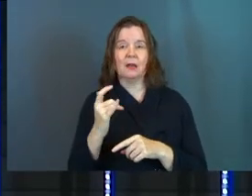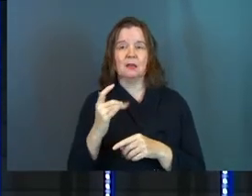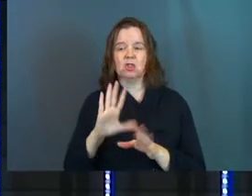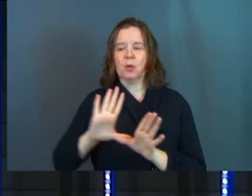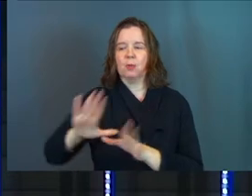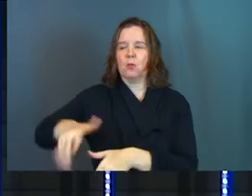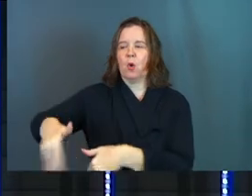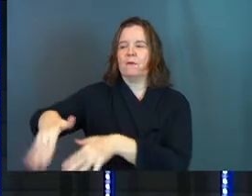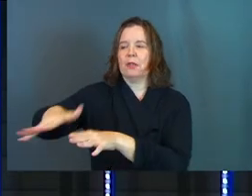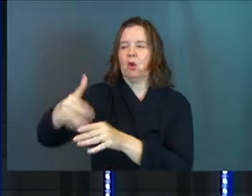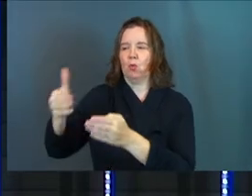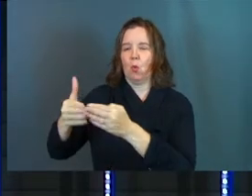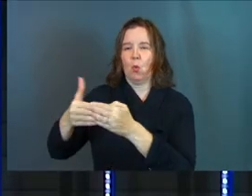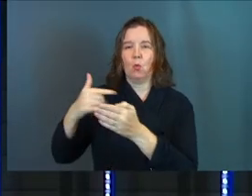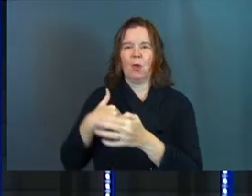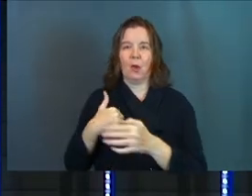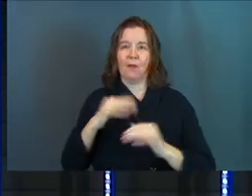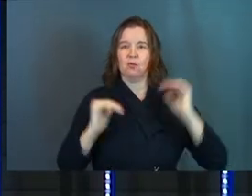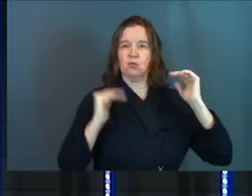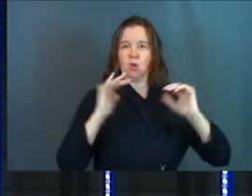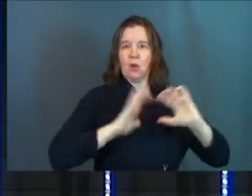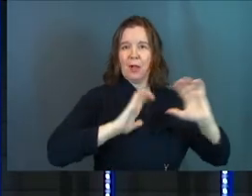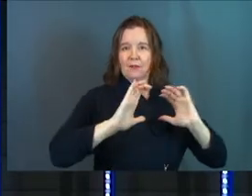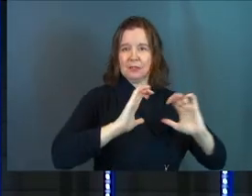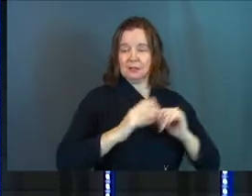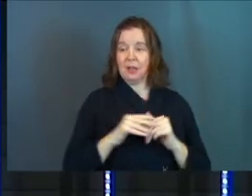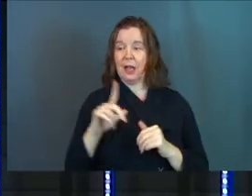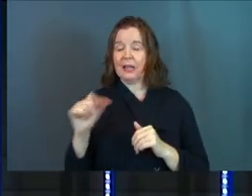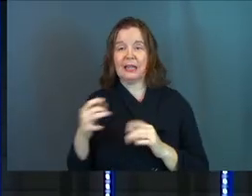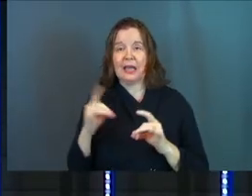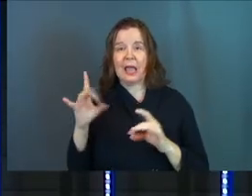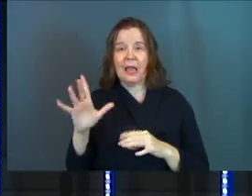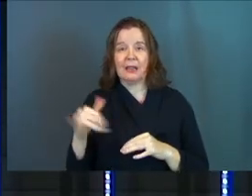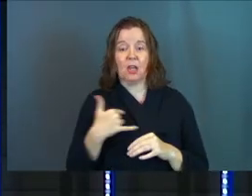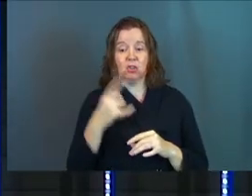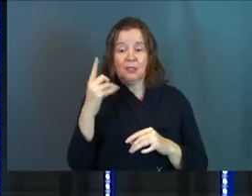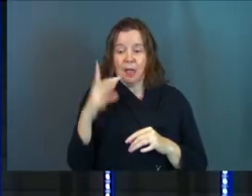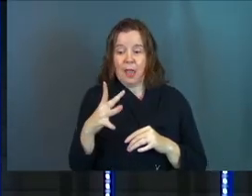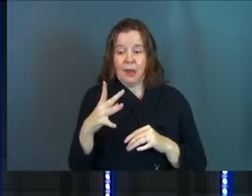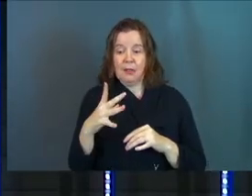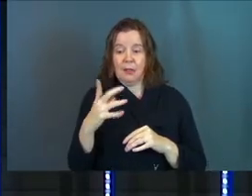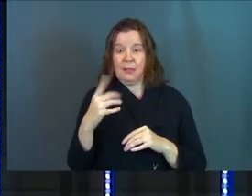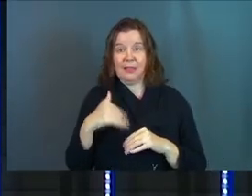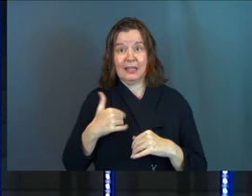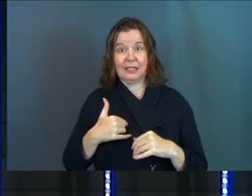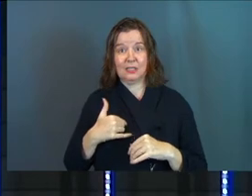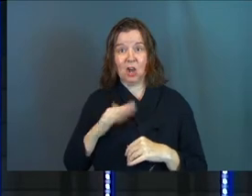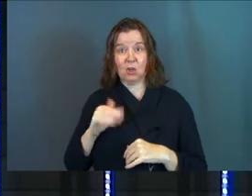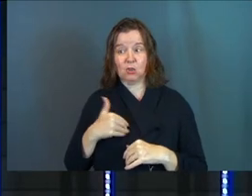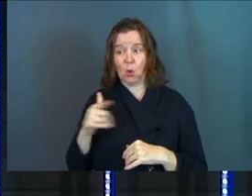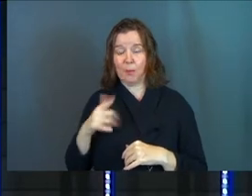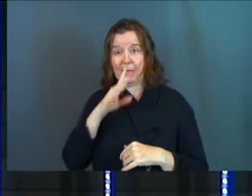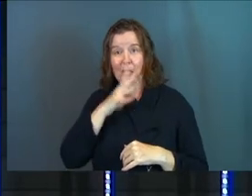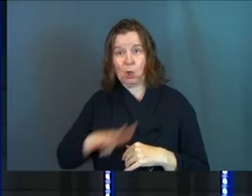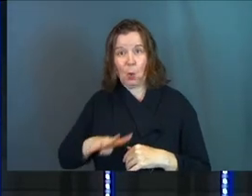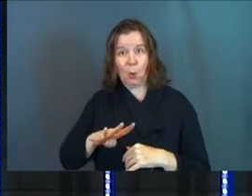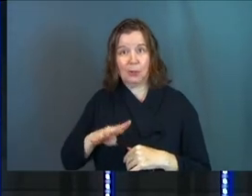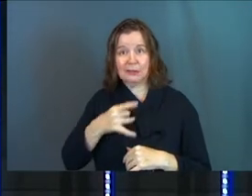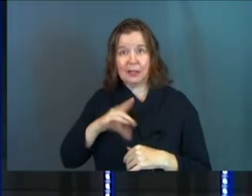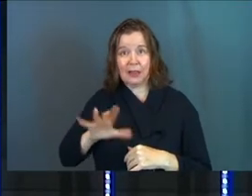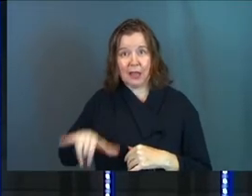Like just put them over there in a corner. We're going to have adult conversation. And Linda hated that. She hated these young souls being